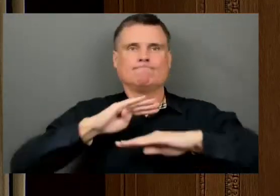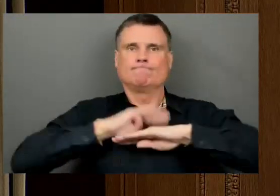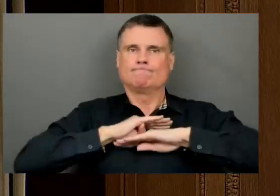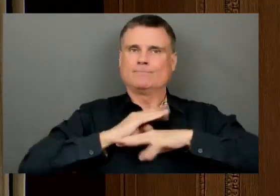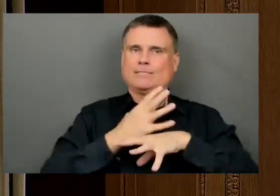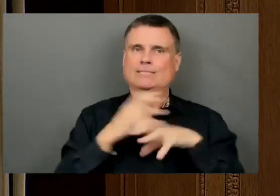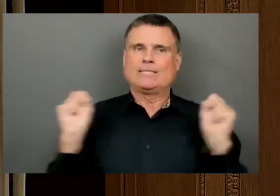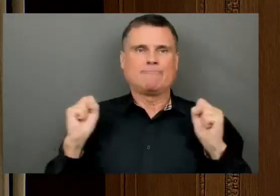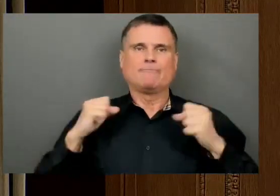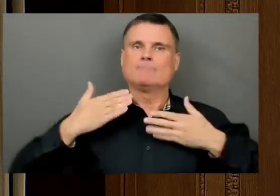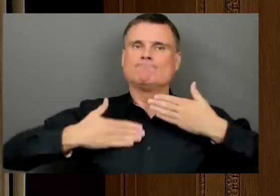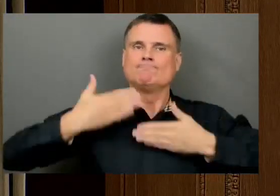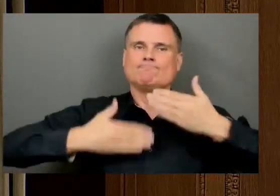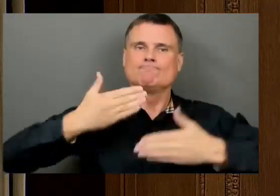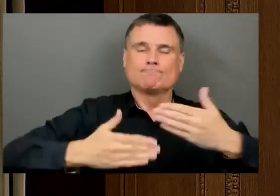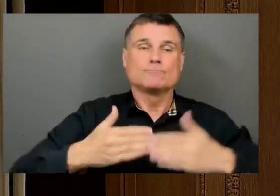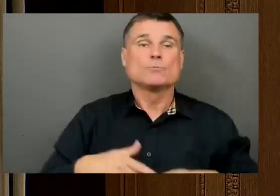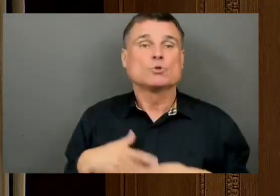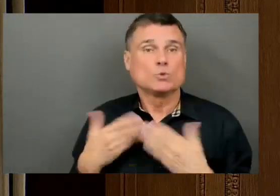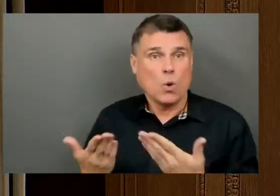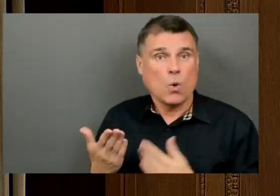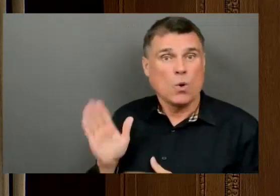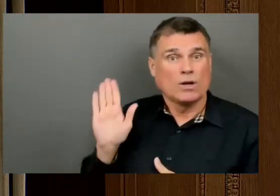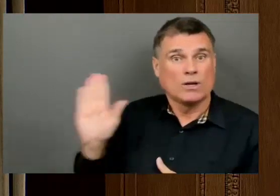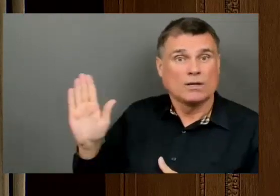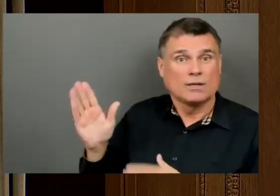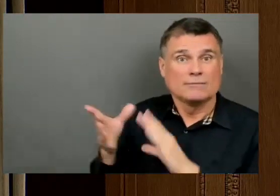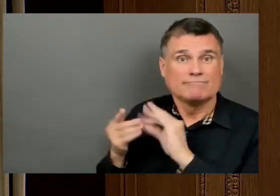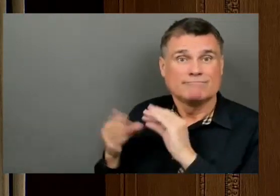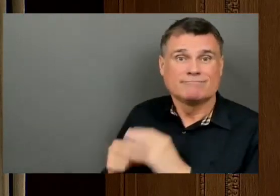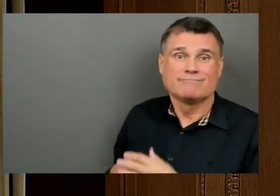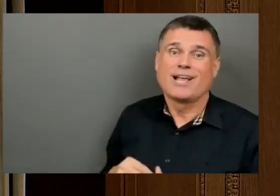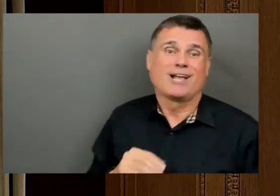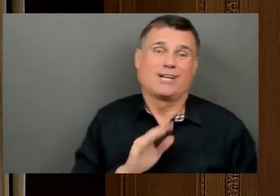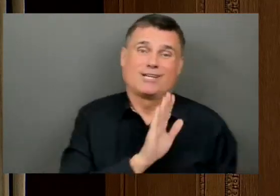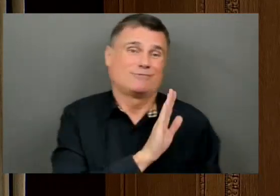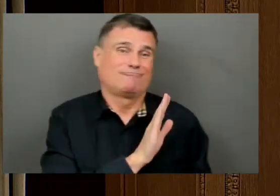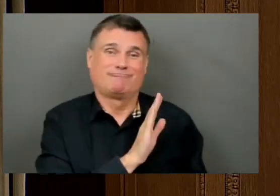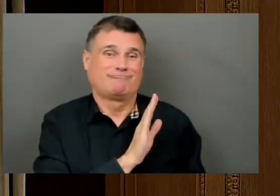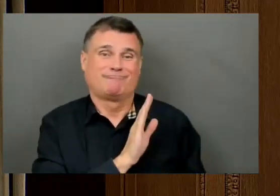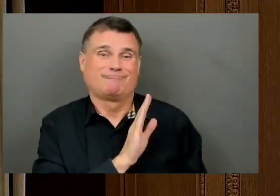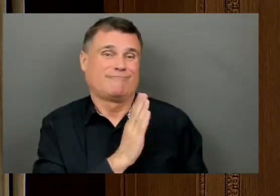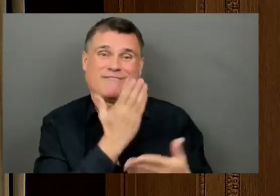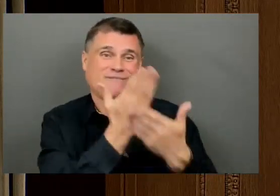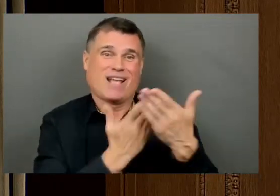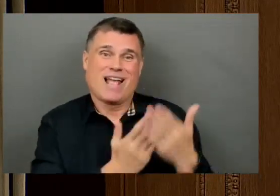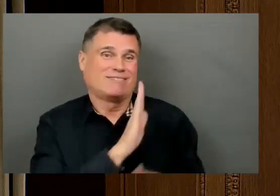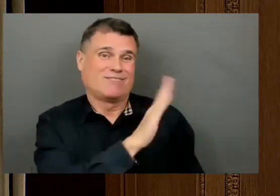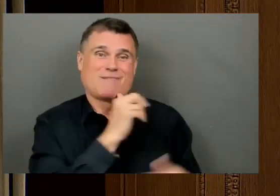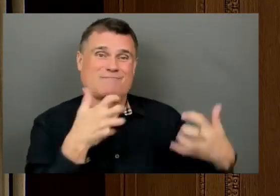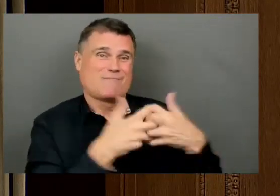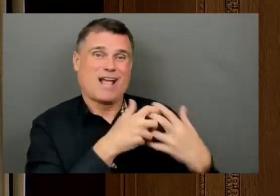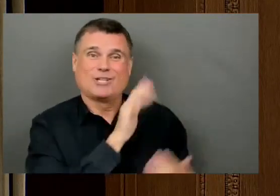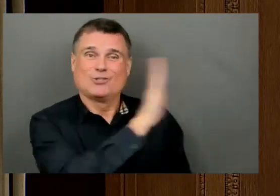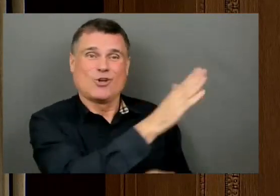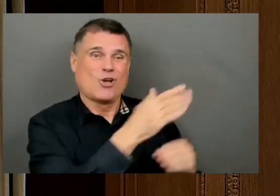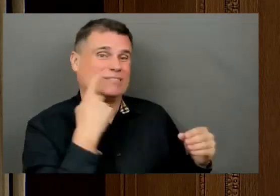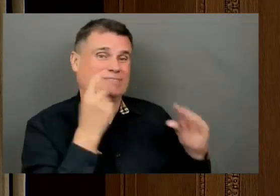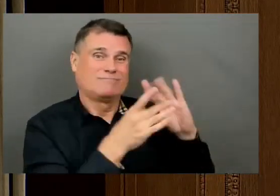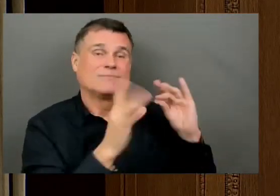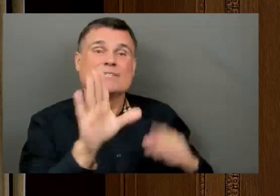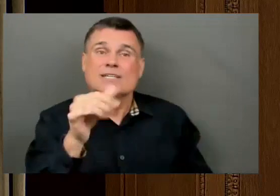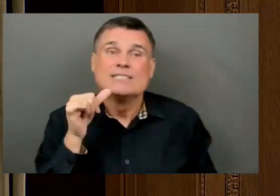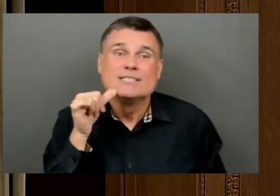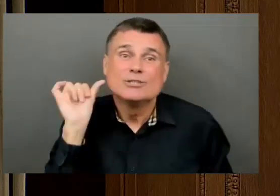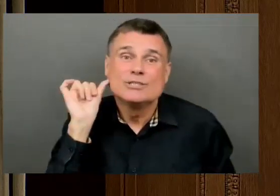different story. Yesterday, we heard about a hand-picked ADM for anti-racism, a former